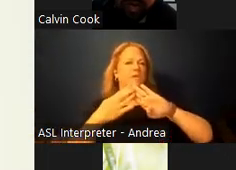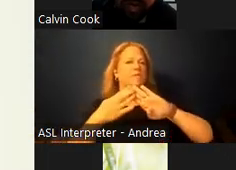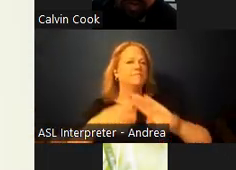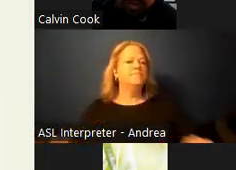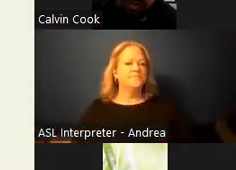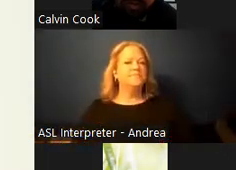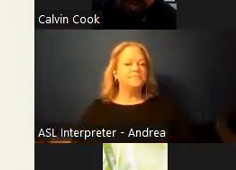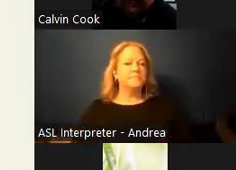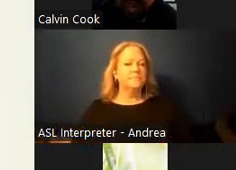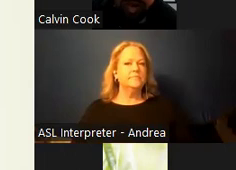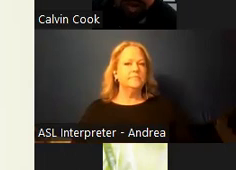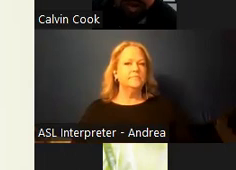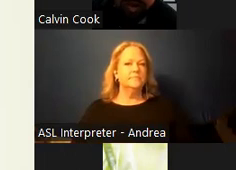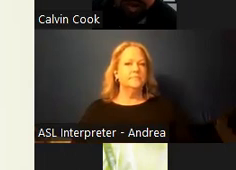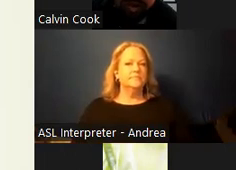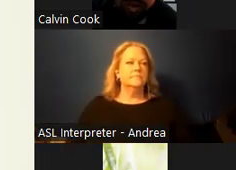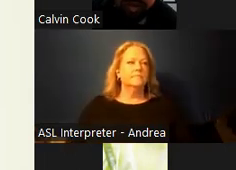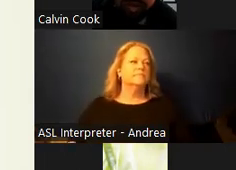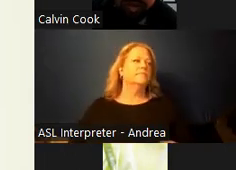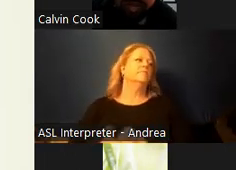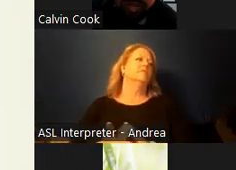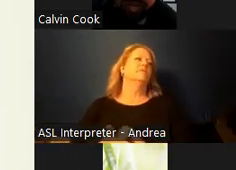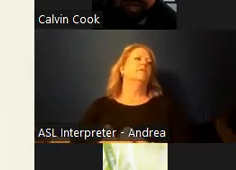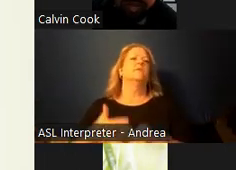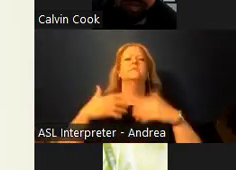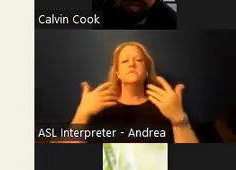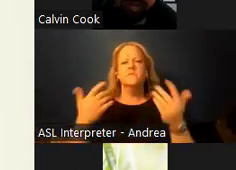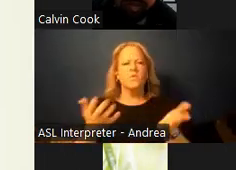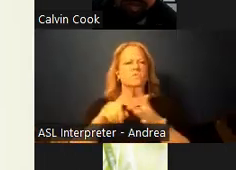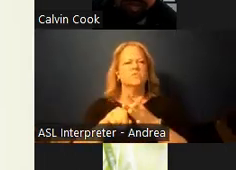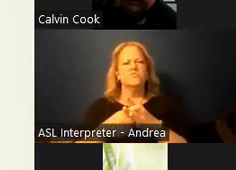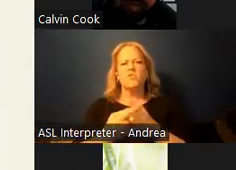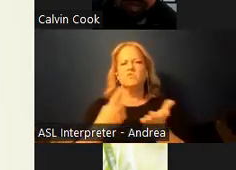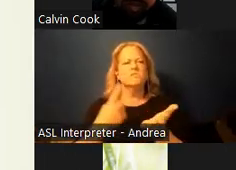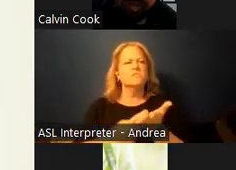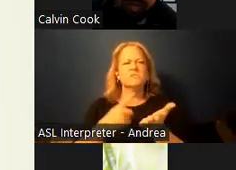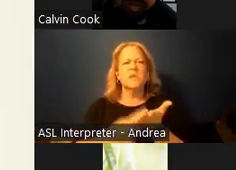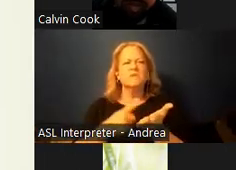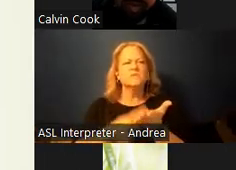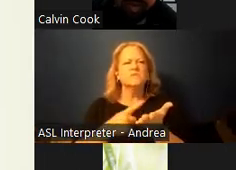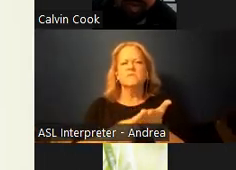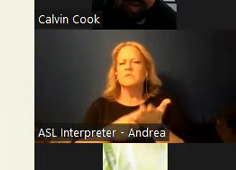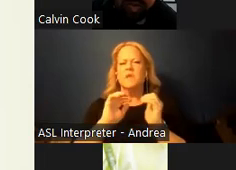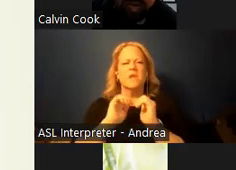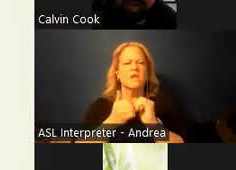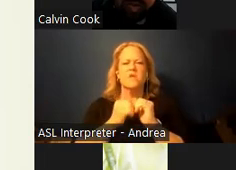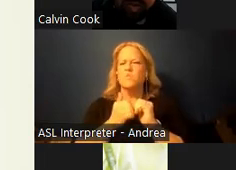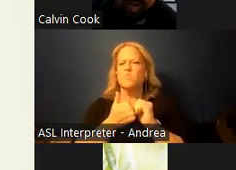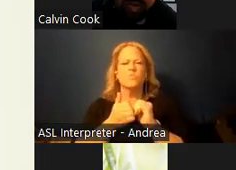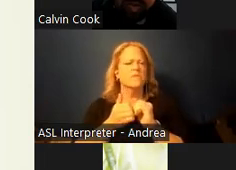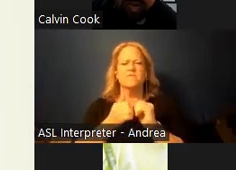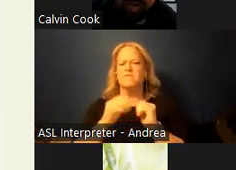So when we start talking about how can we fix that, or what are some of the things that we can do